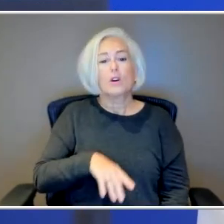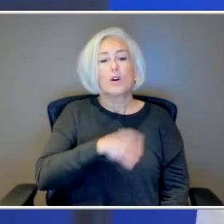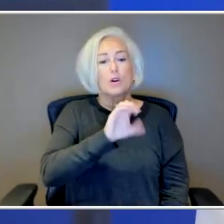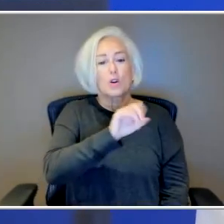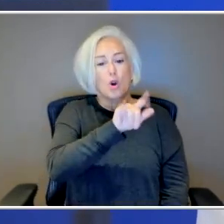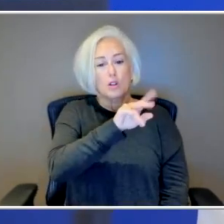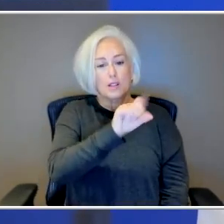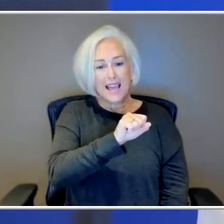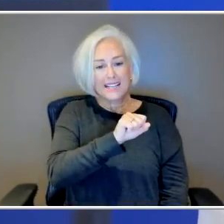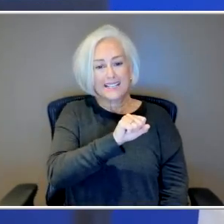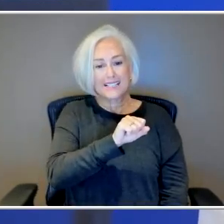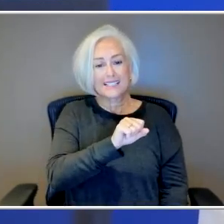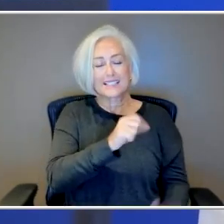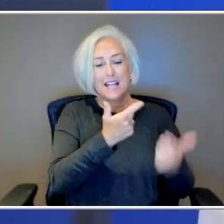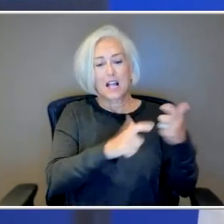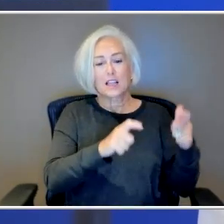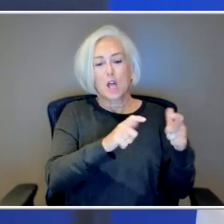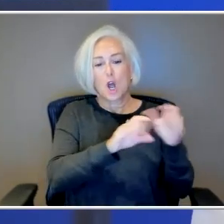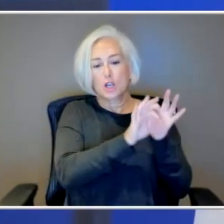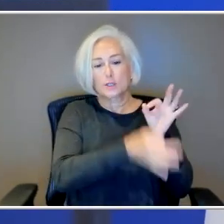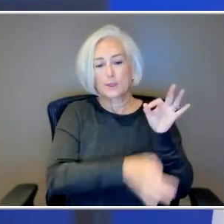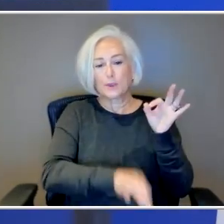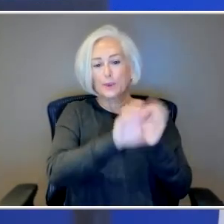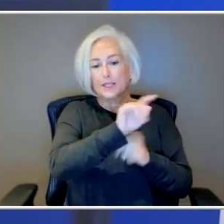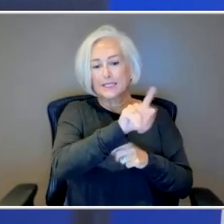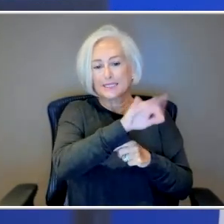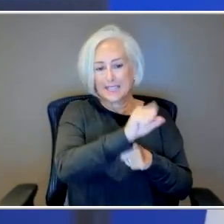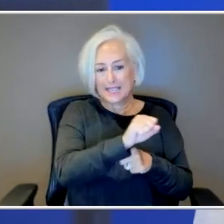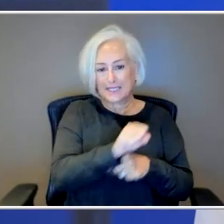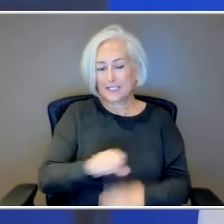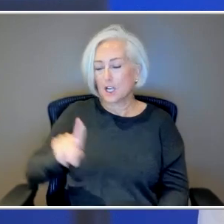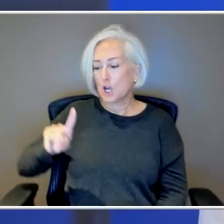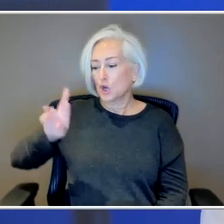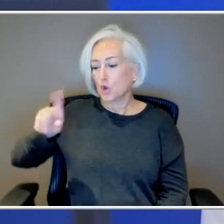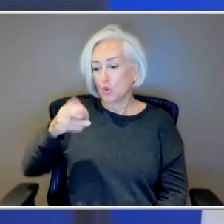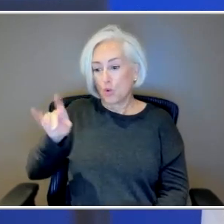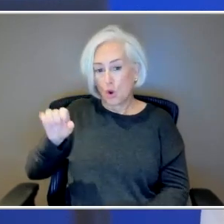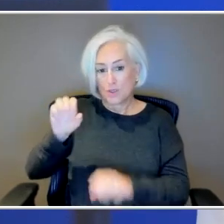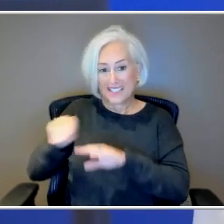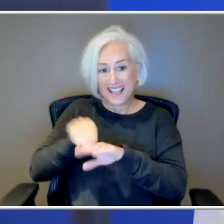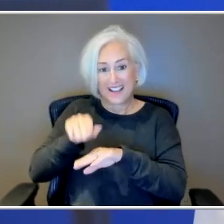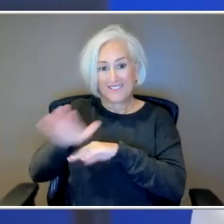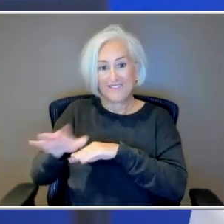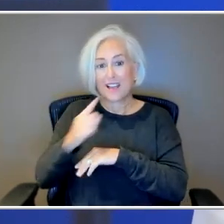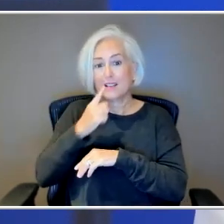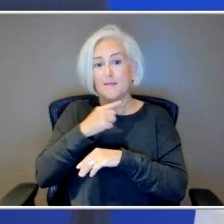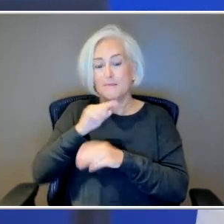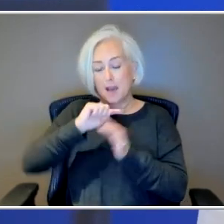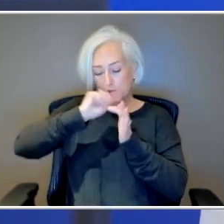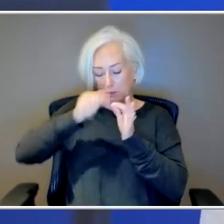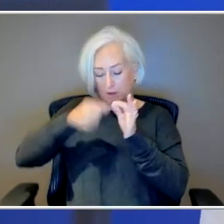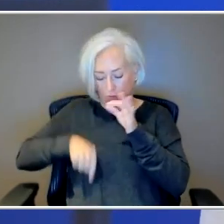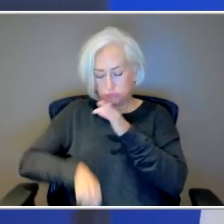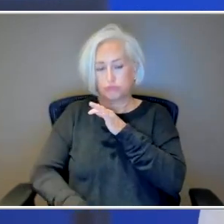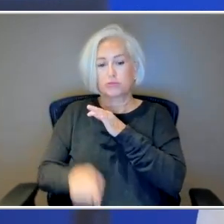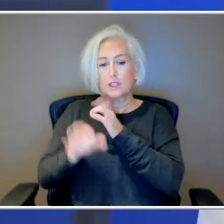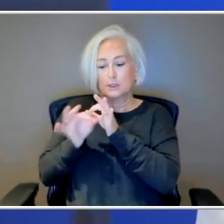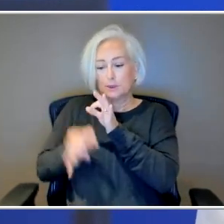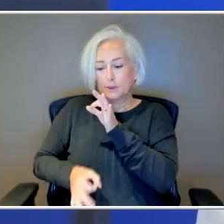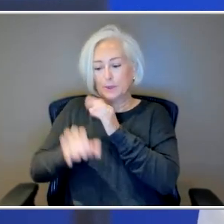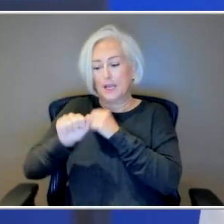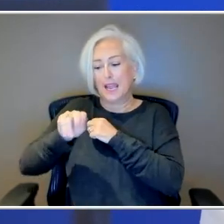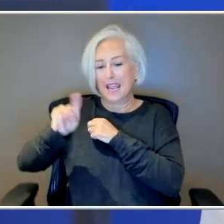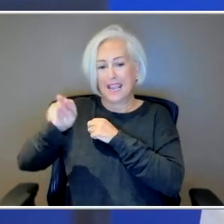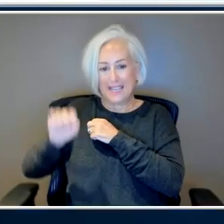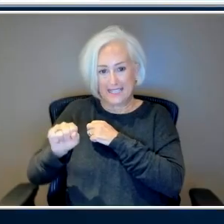disease can affect any part of the GI tract, starting from the mouth all the way down to the anus. So there are some differences between the two conditions. So